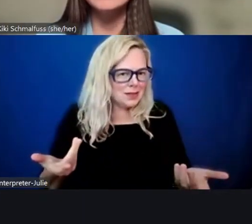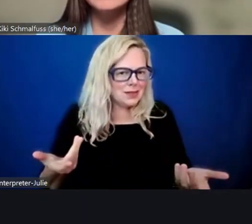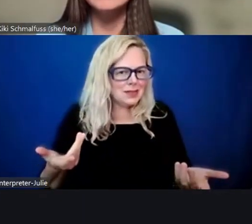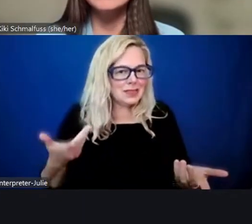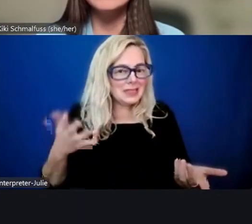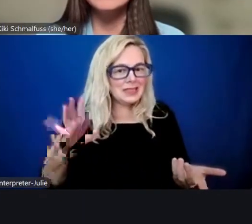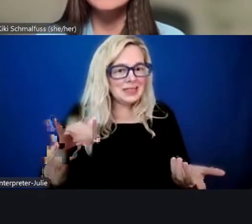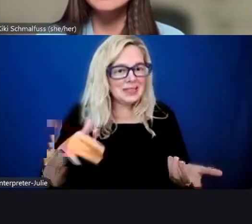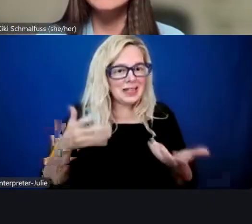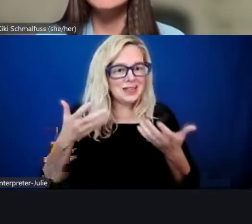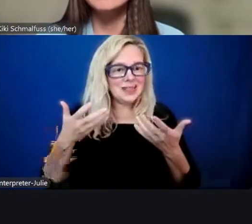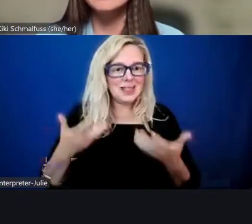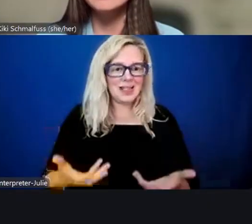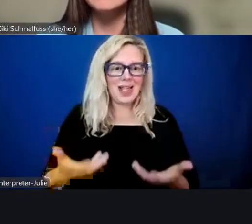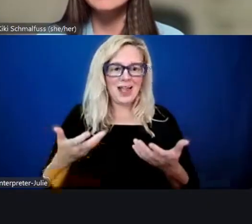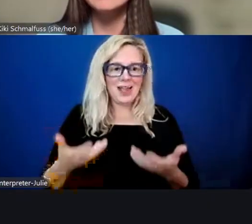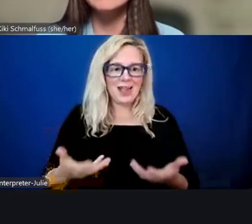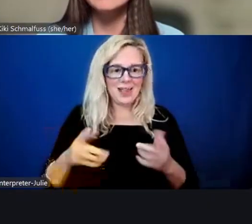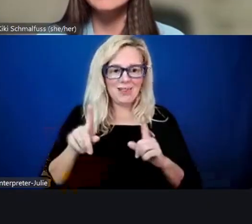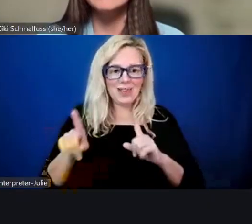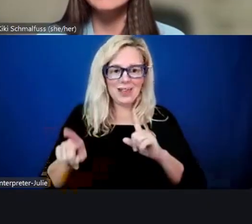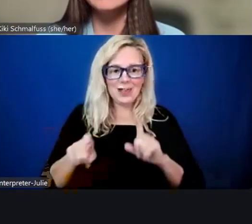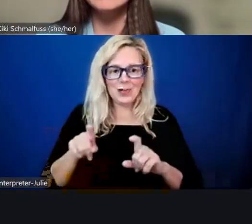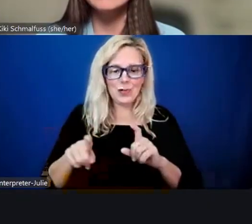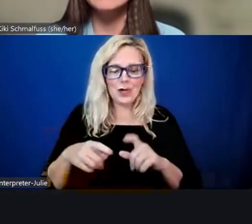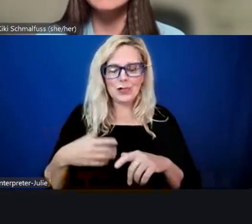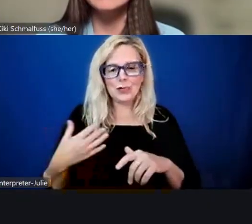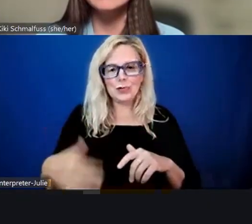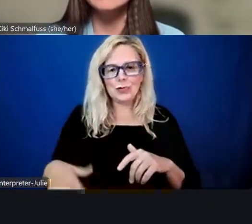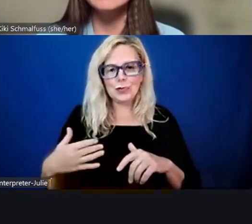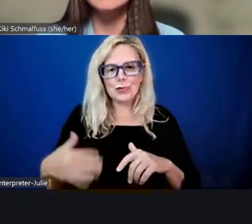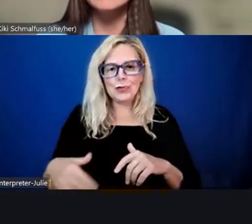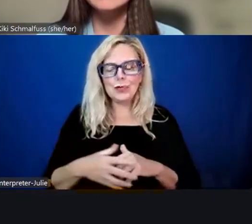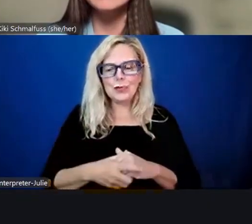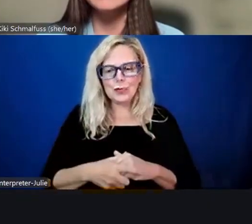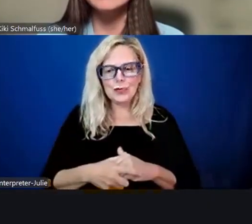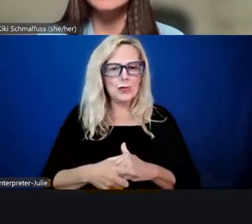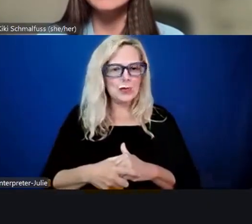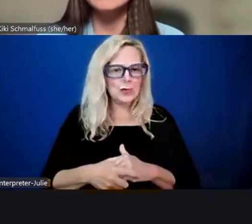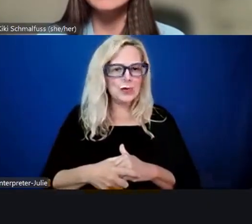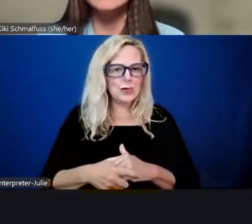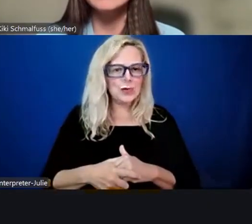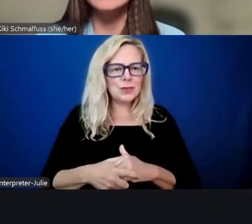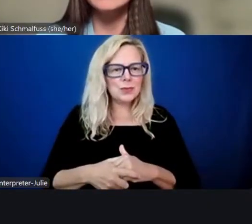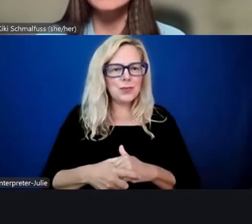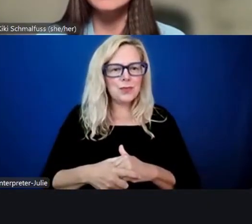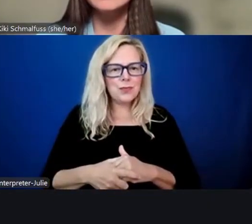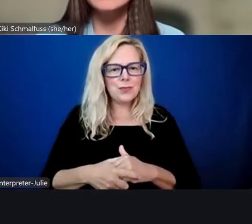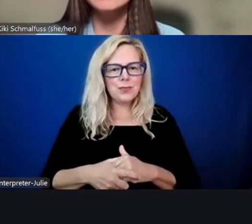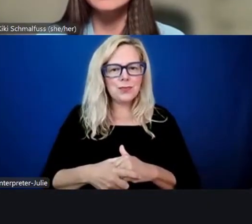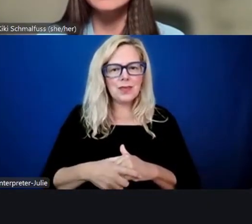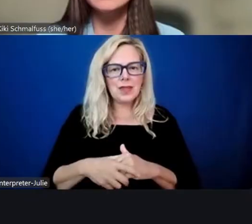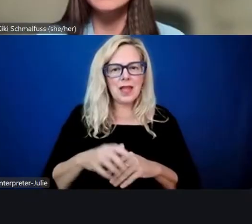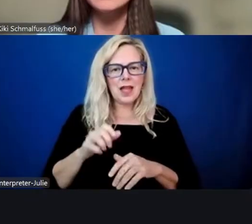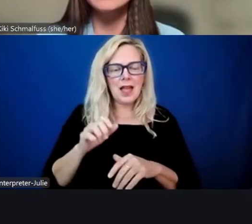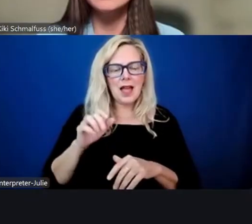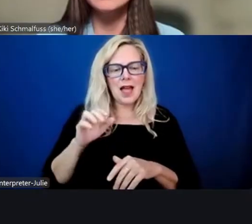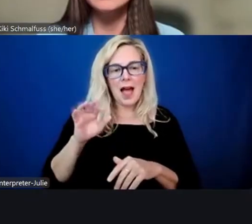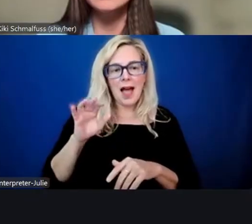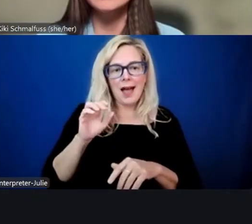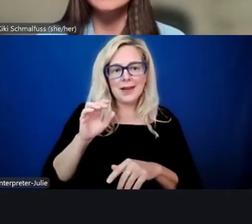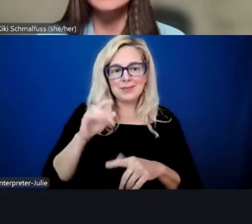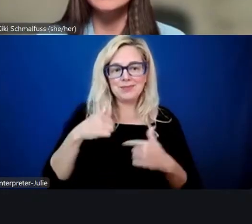weighted question and has a lot to it. But I think, some schools and I was a fellow at Stanford and I can speak about